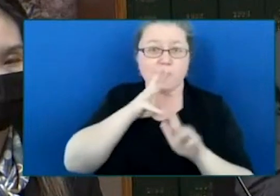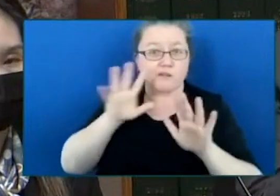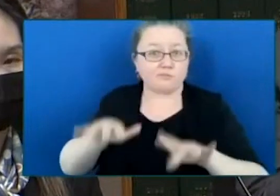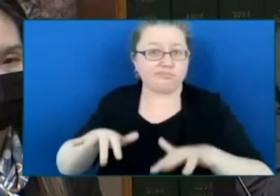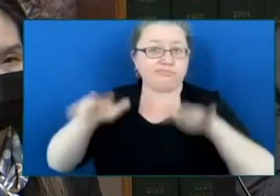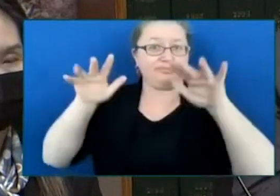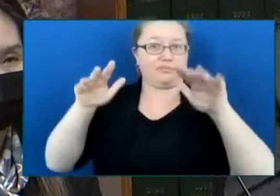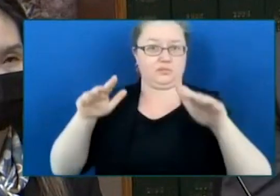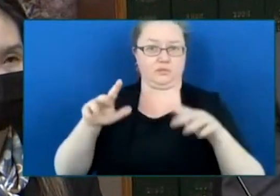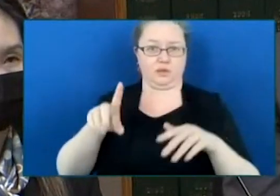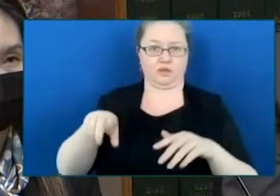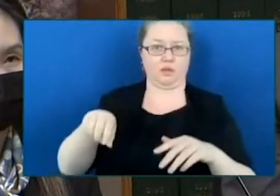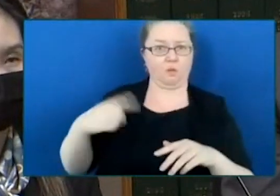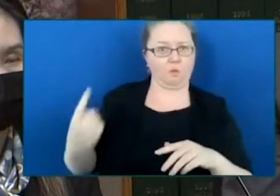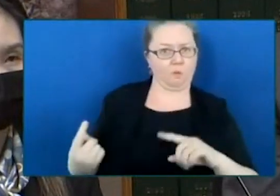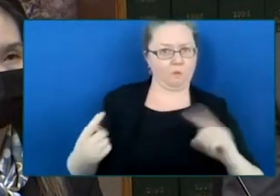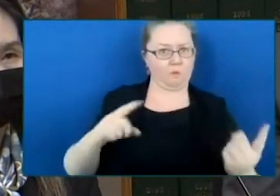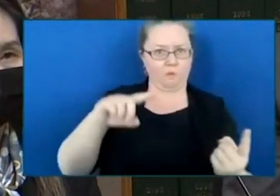get through this together.